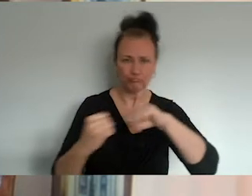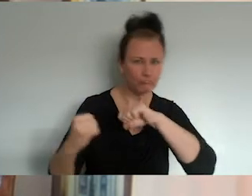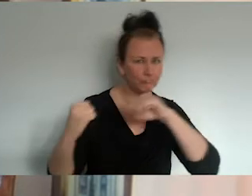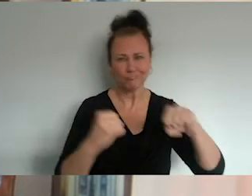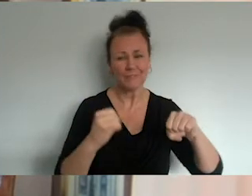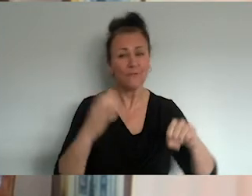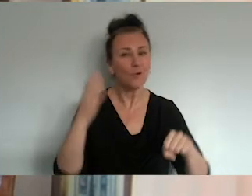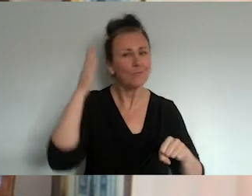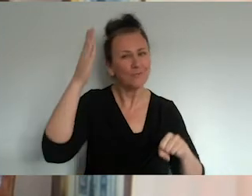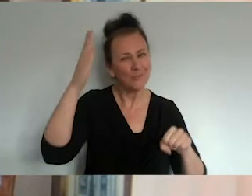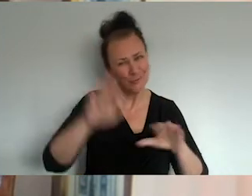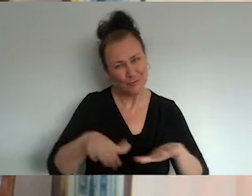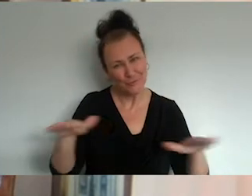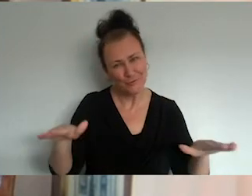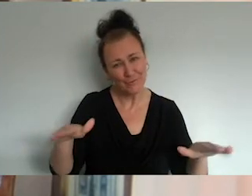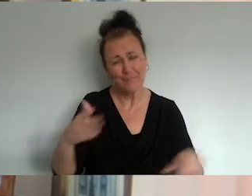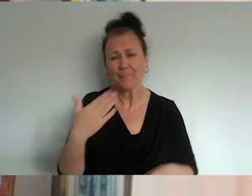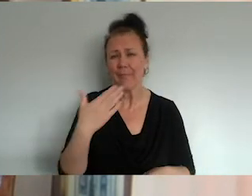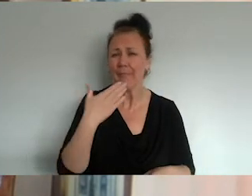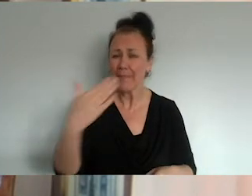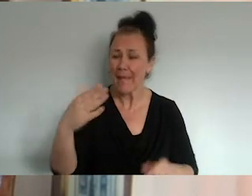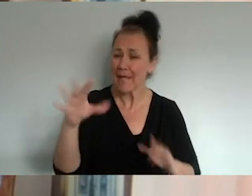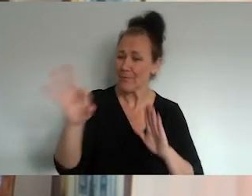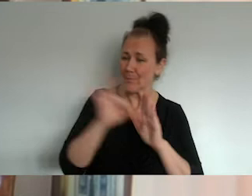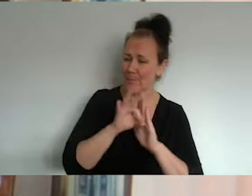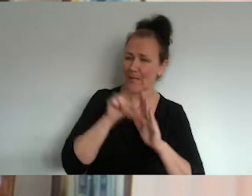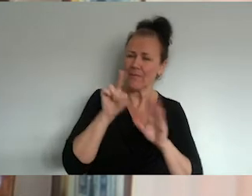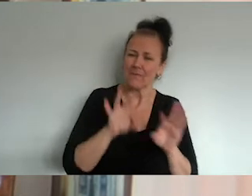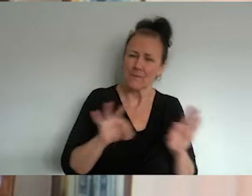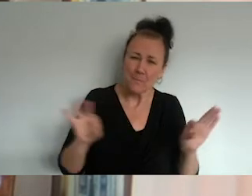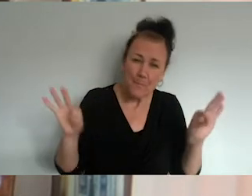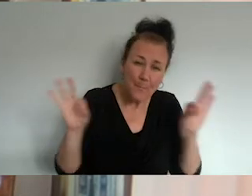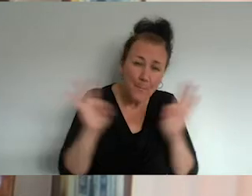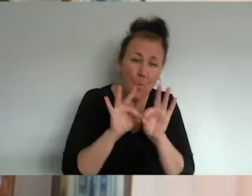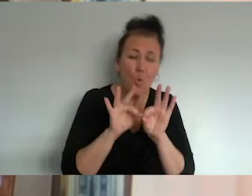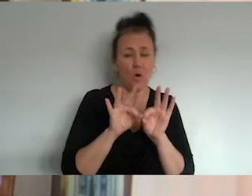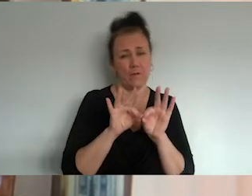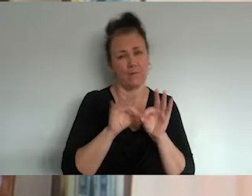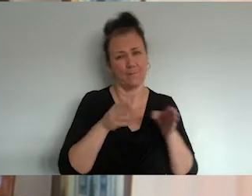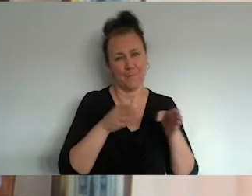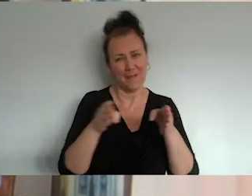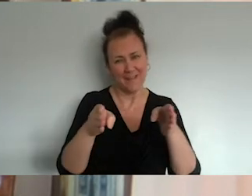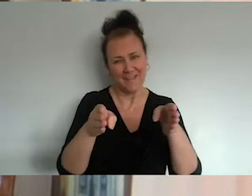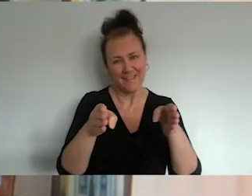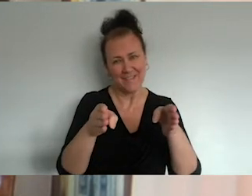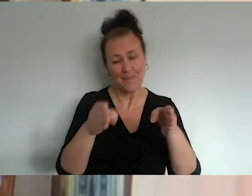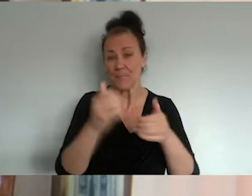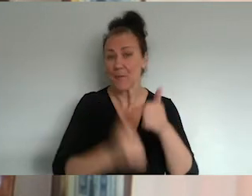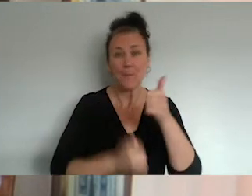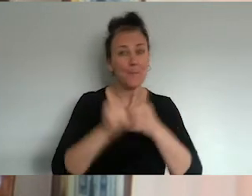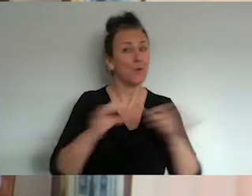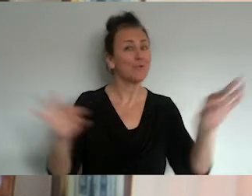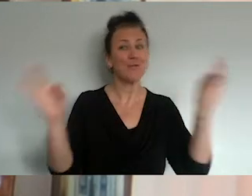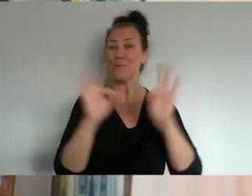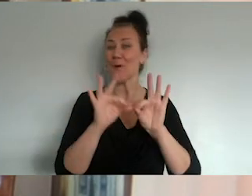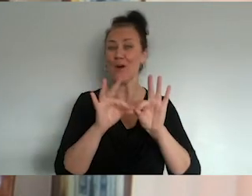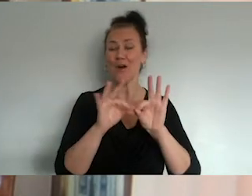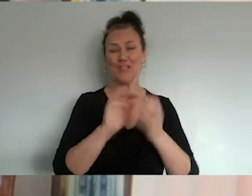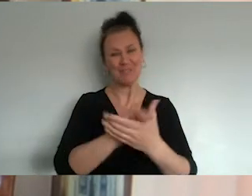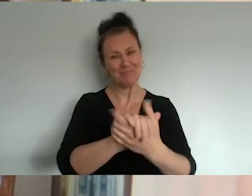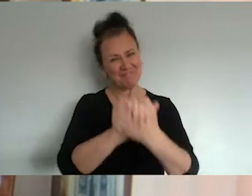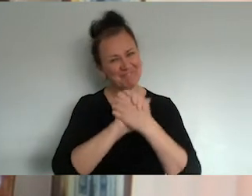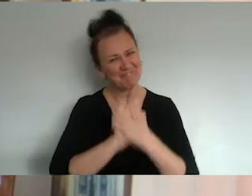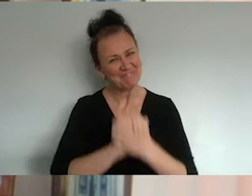stronger for our children. So thank you for choosing such an important and impactful path. And most of